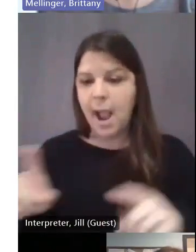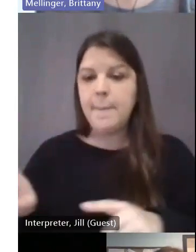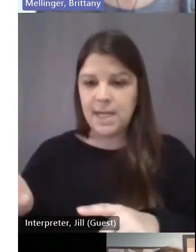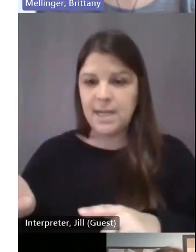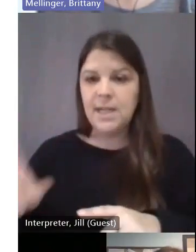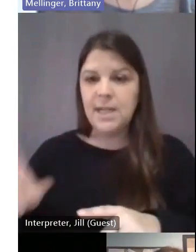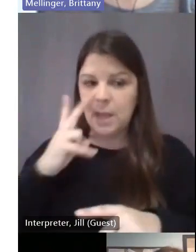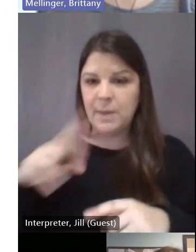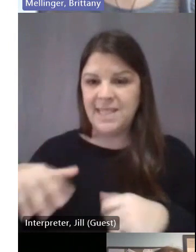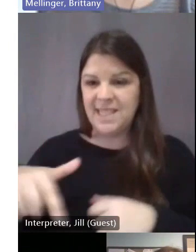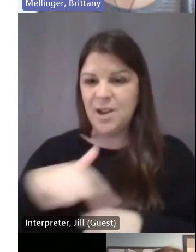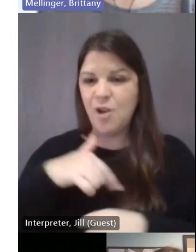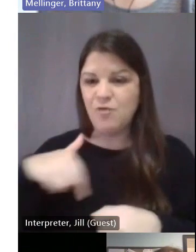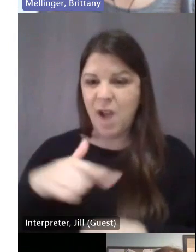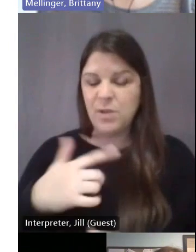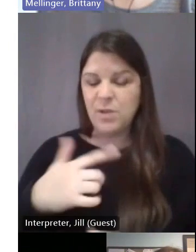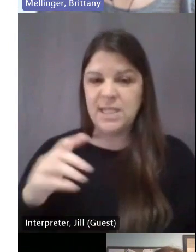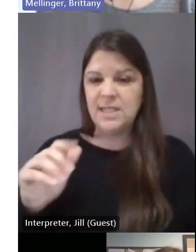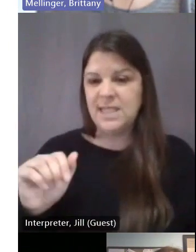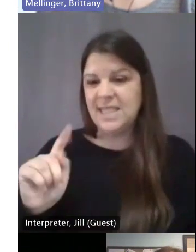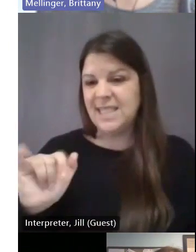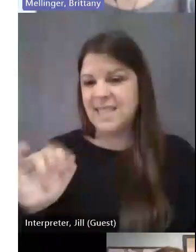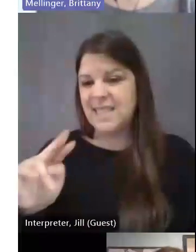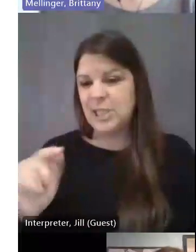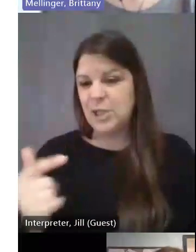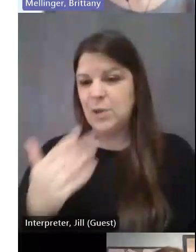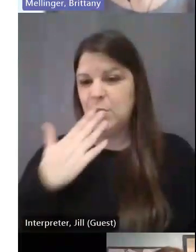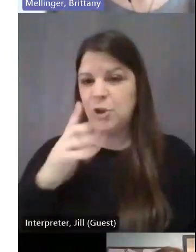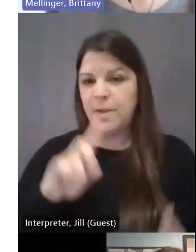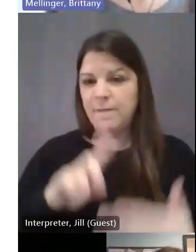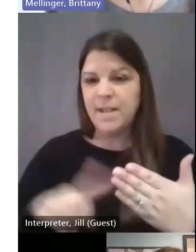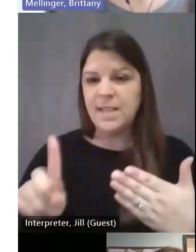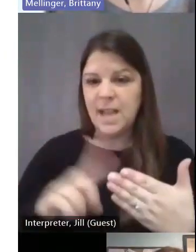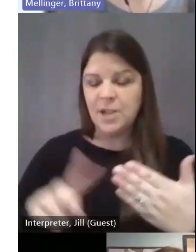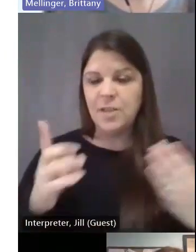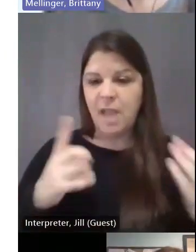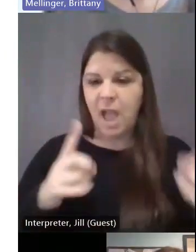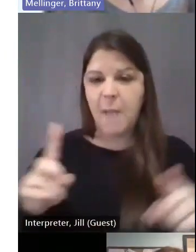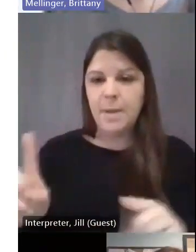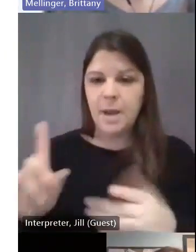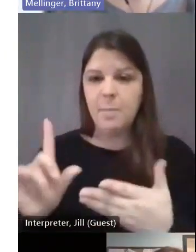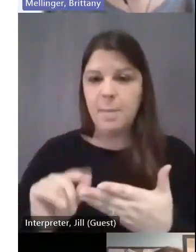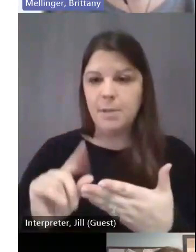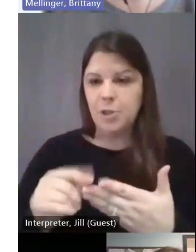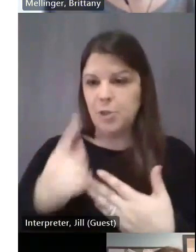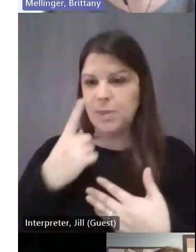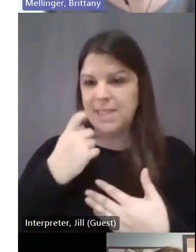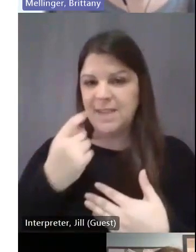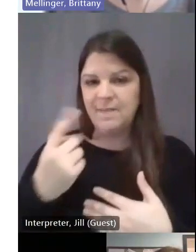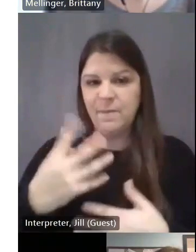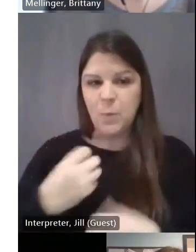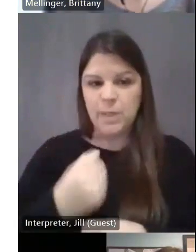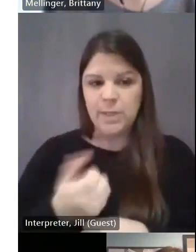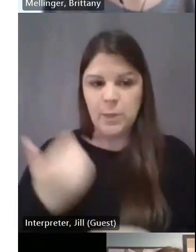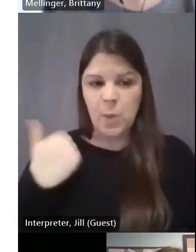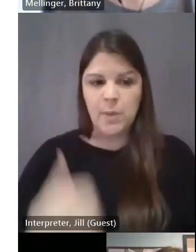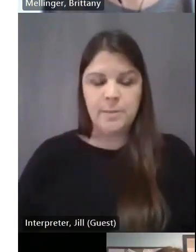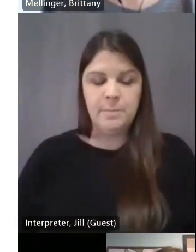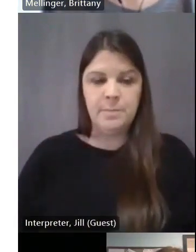that we see around steering. And that was a great investigation that was done and published just a few years back.